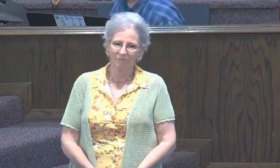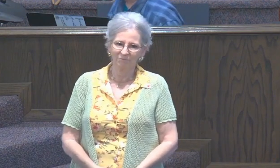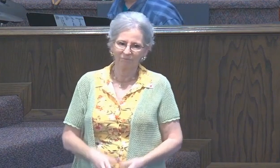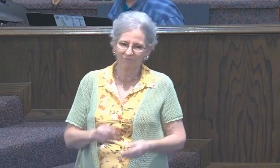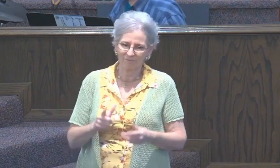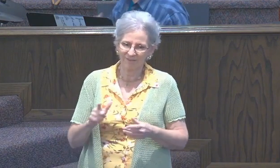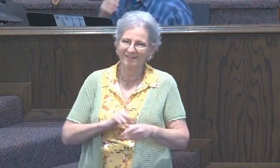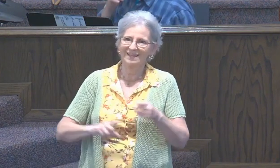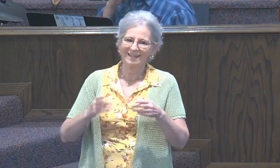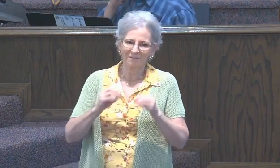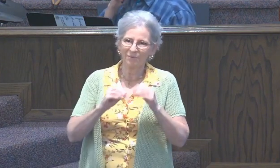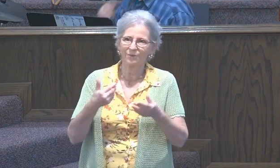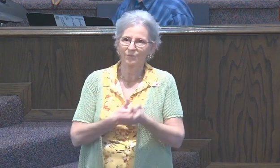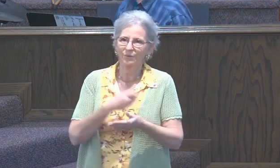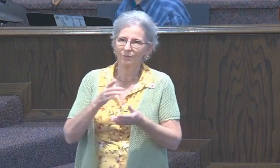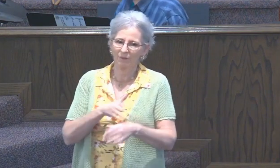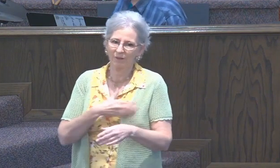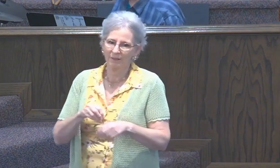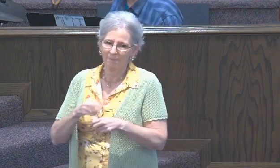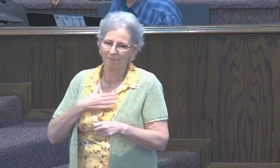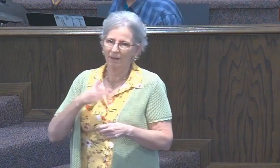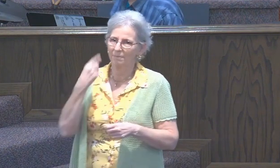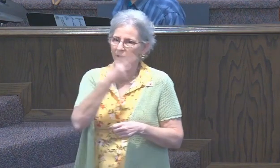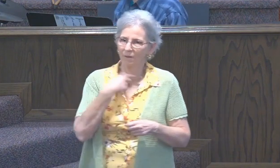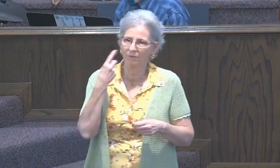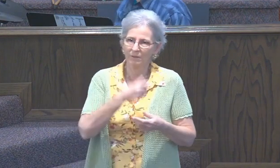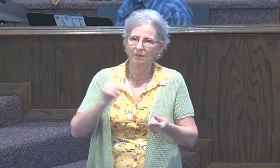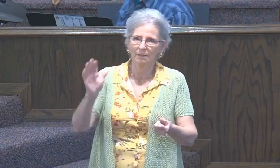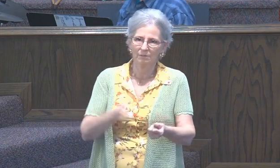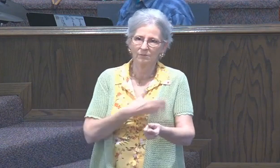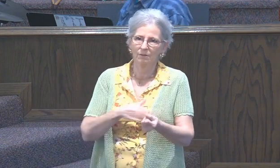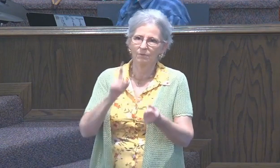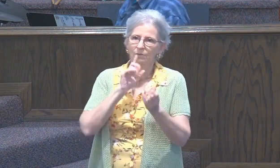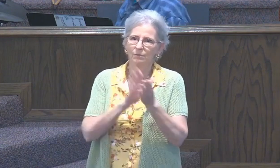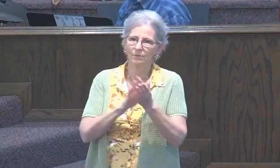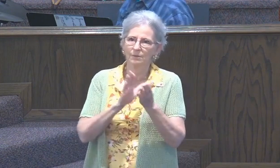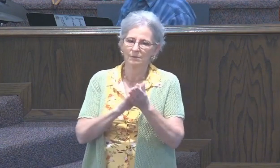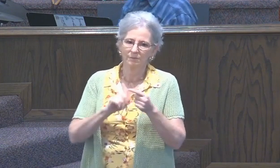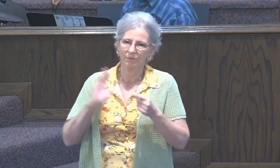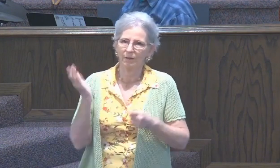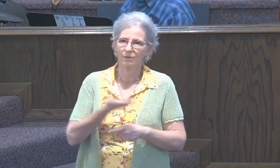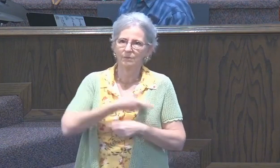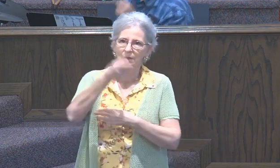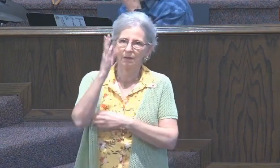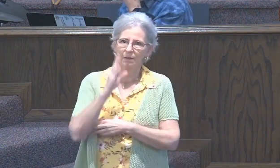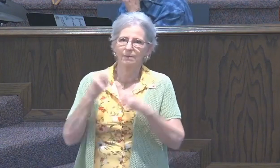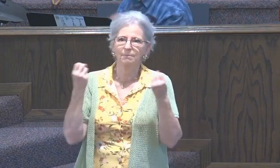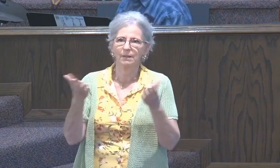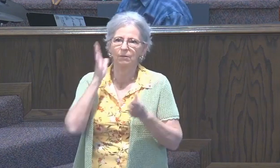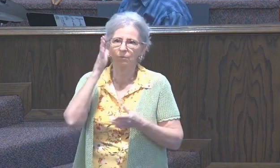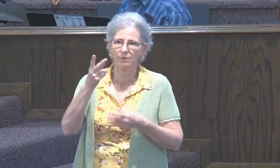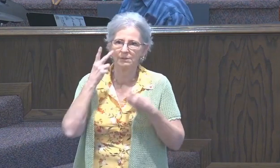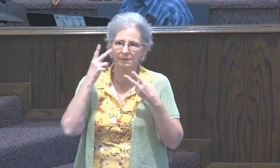Us. He put a new song in my mouth, a song of praise of our God. Many will see and fear and put